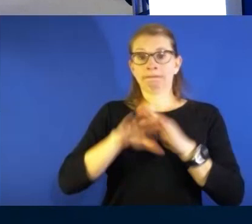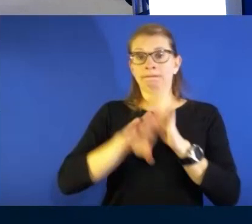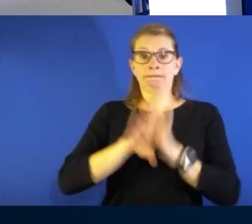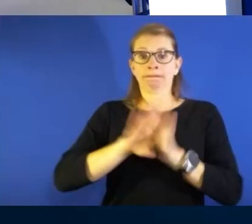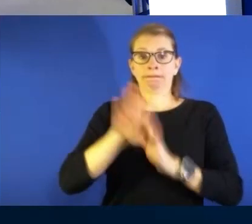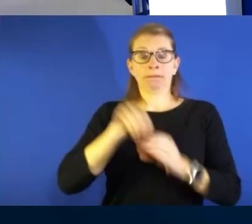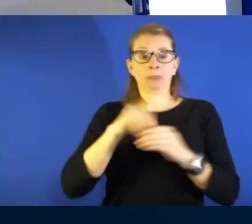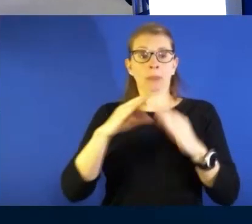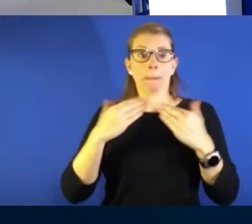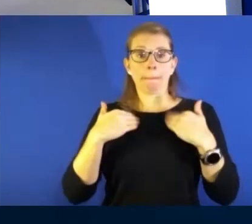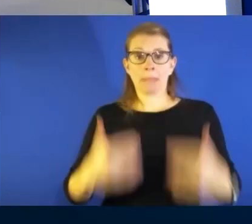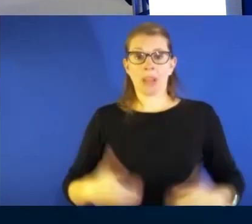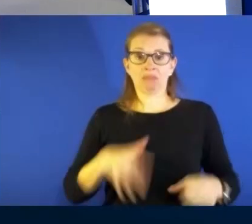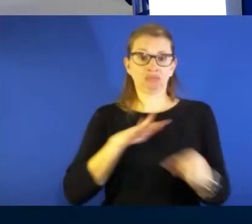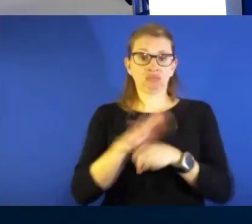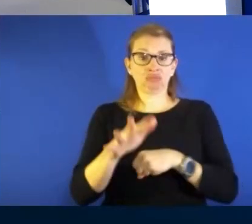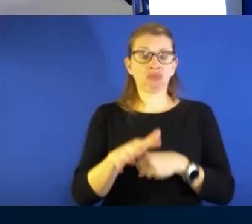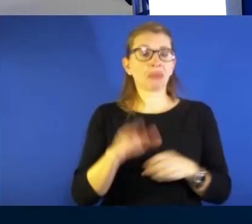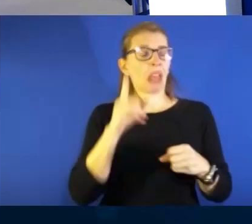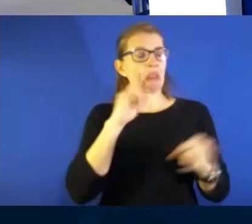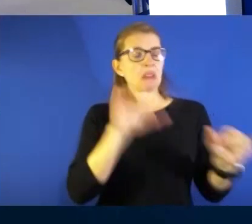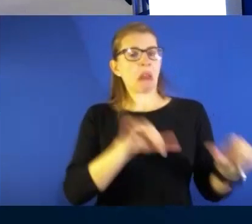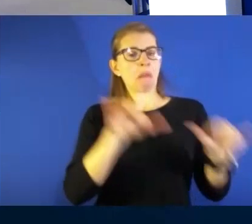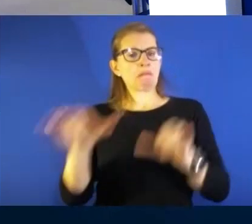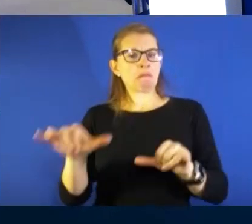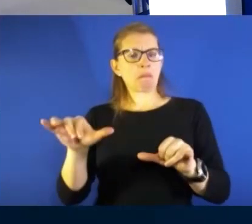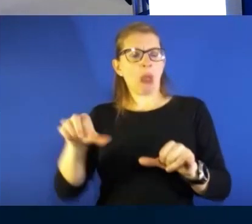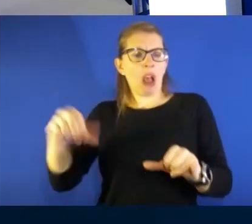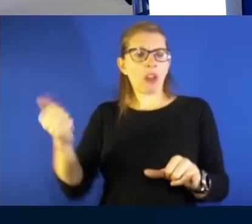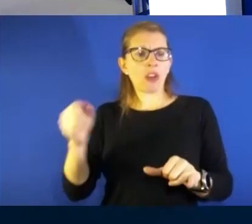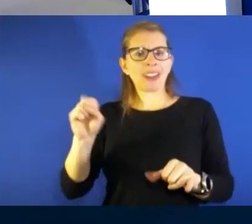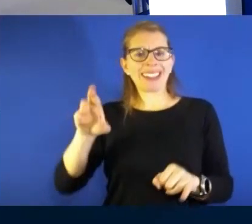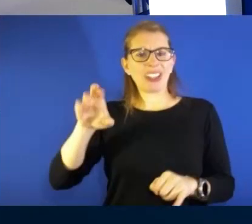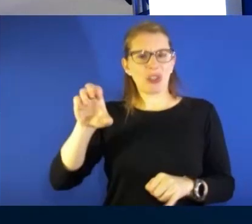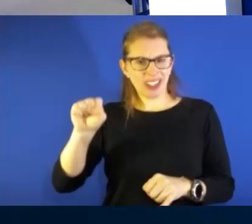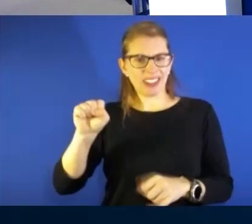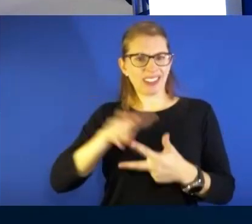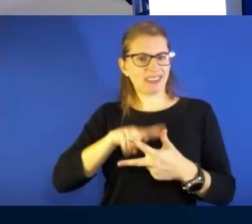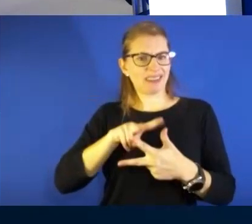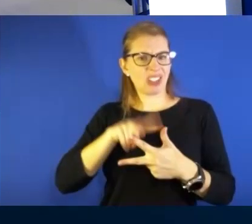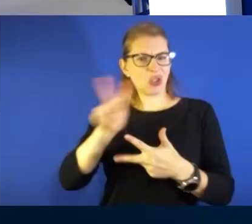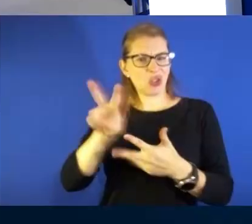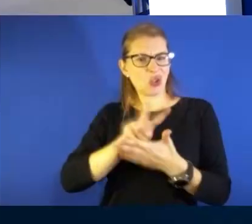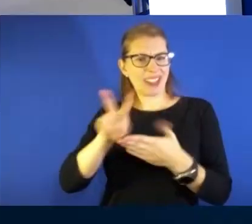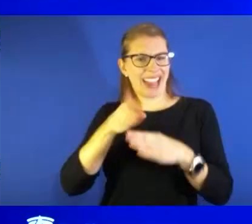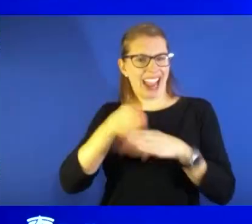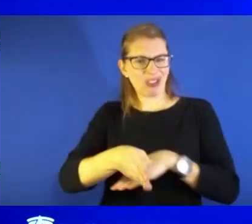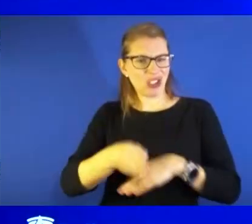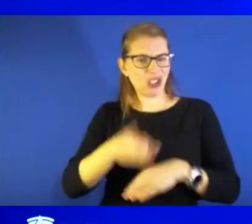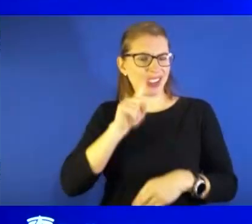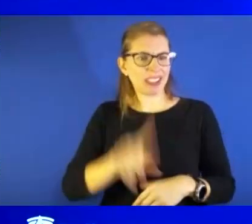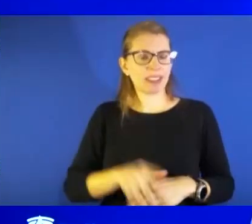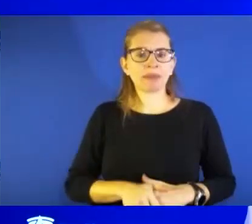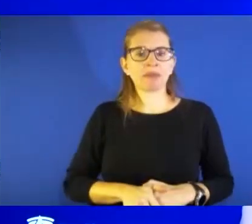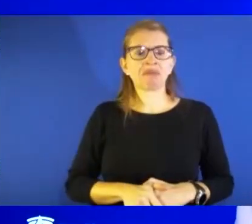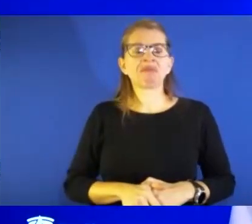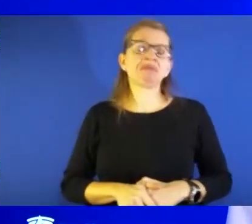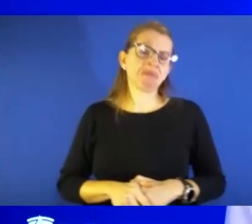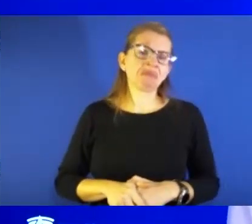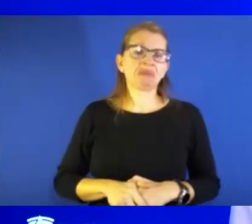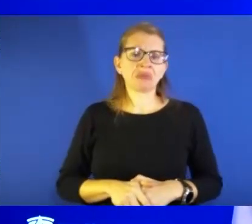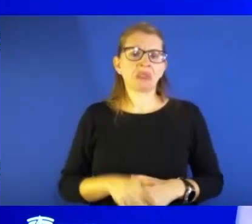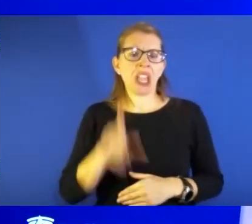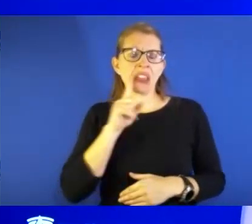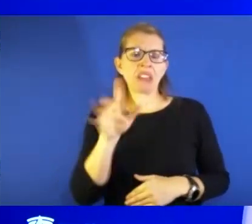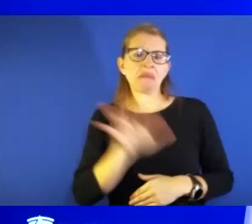the other series, so within the 2 weeks following that I dosage. mean, I think that anywhere after that